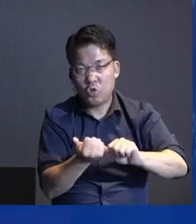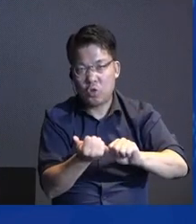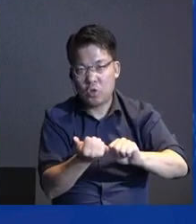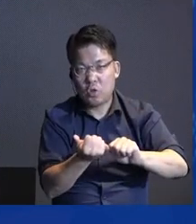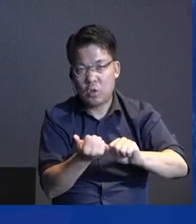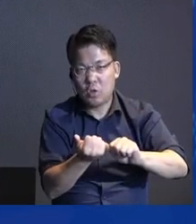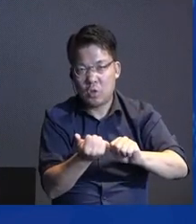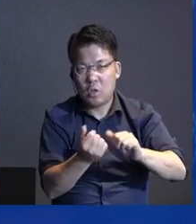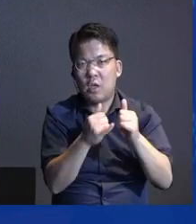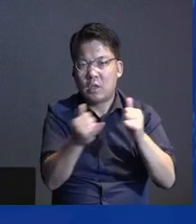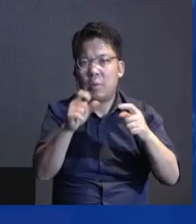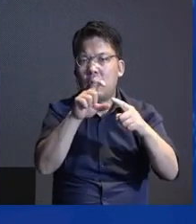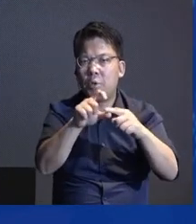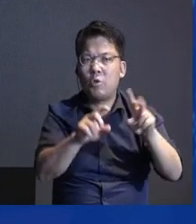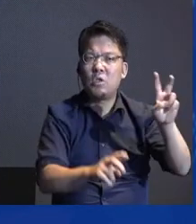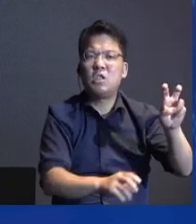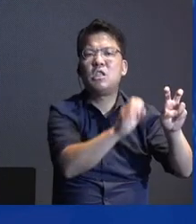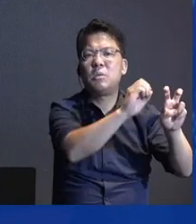90.